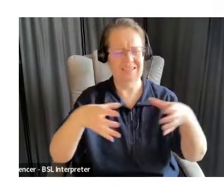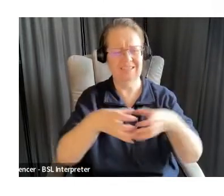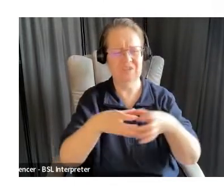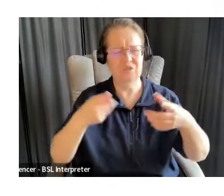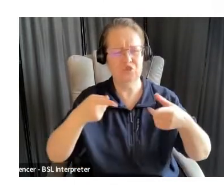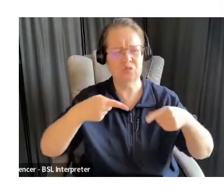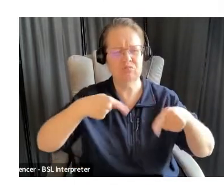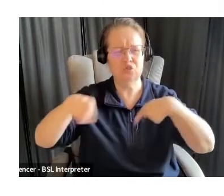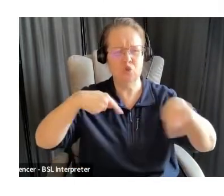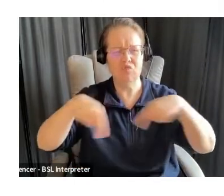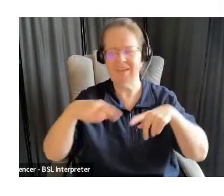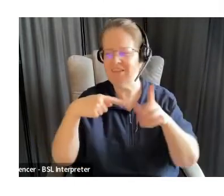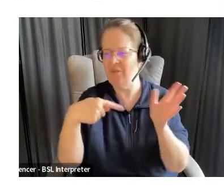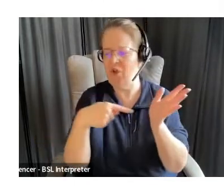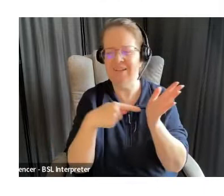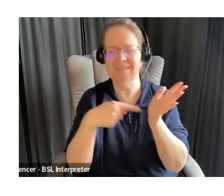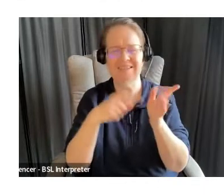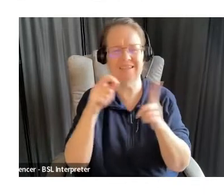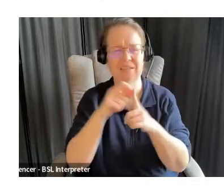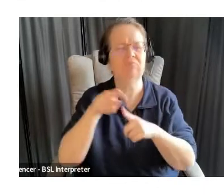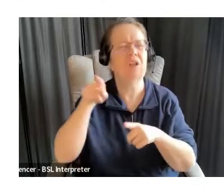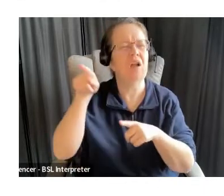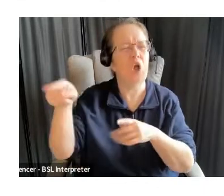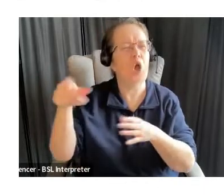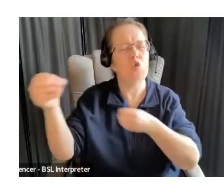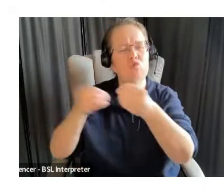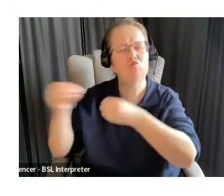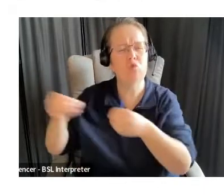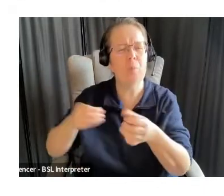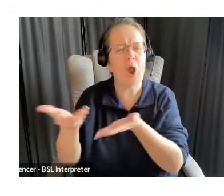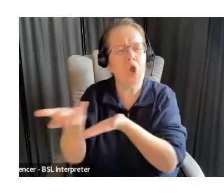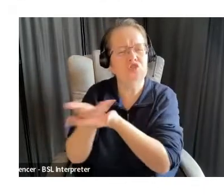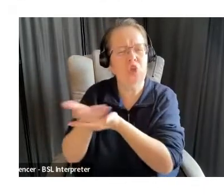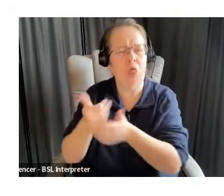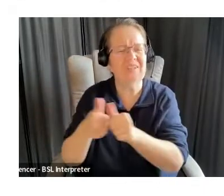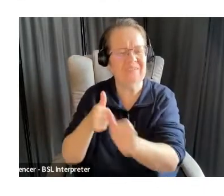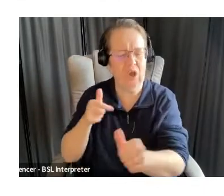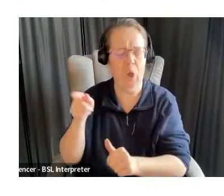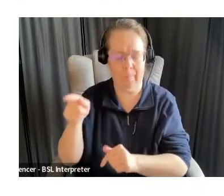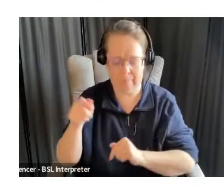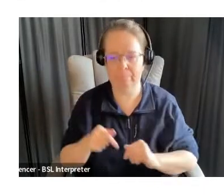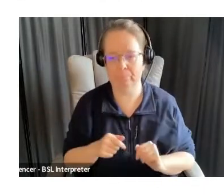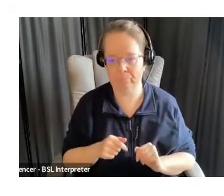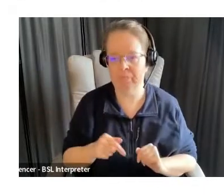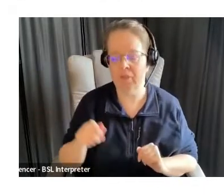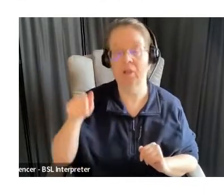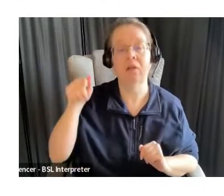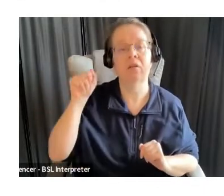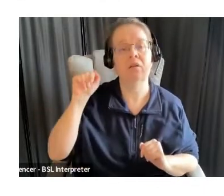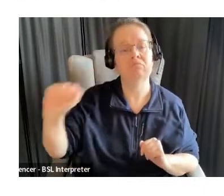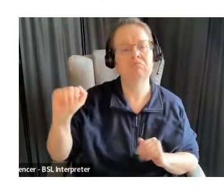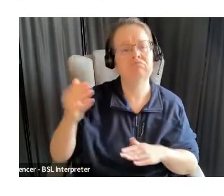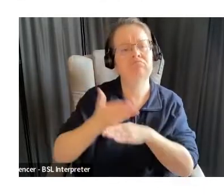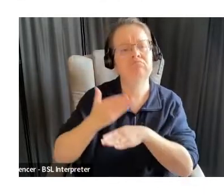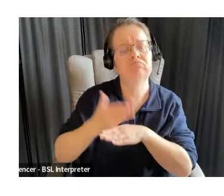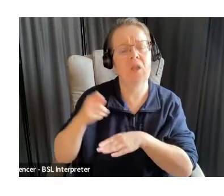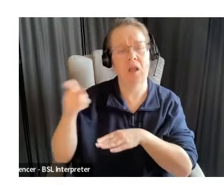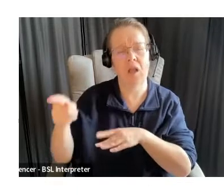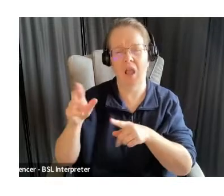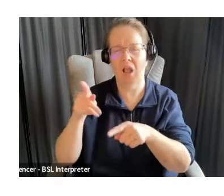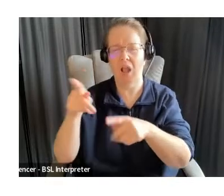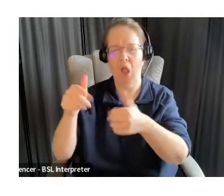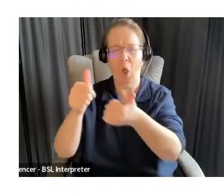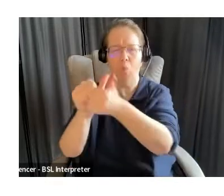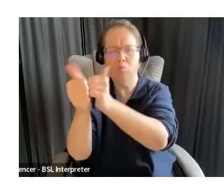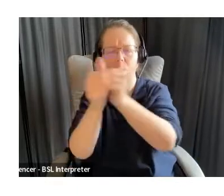UK-wide recruitment consultancy firm. And they specialize with partners, but they focus